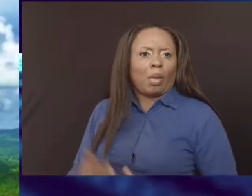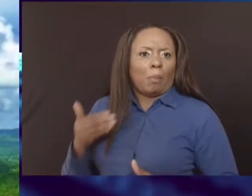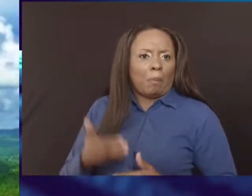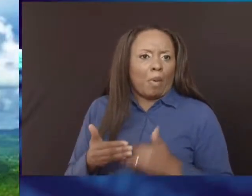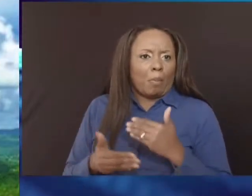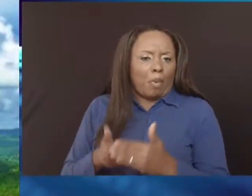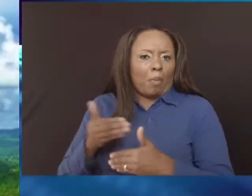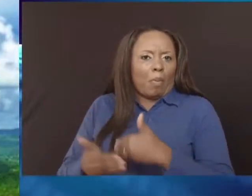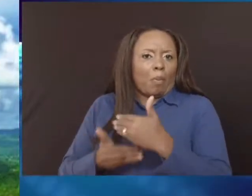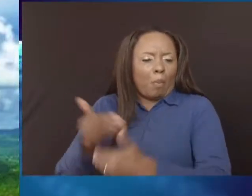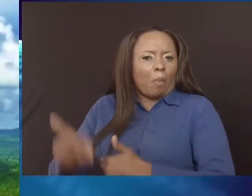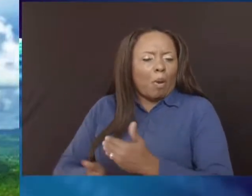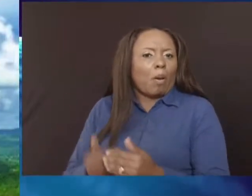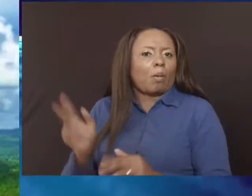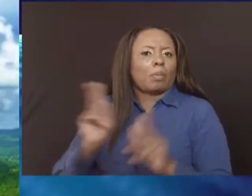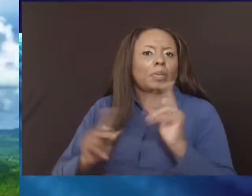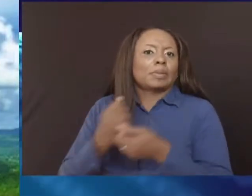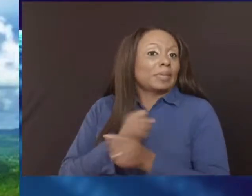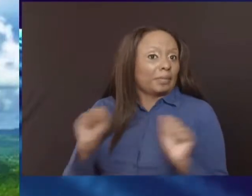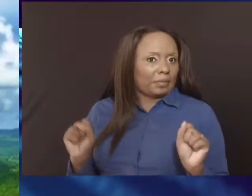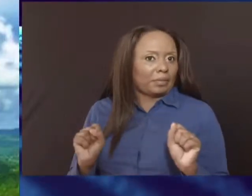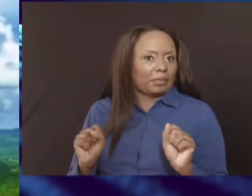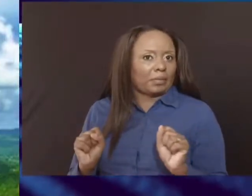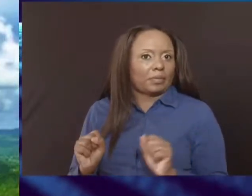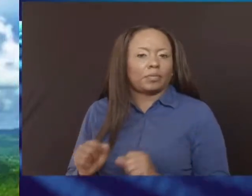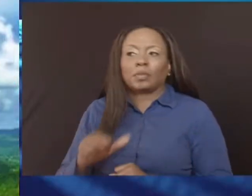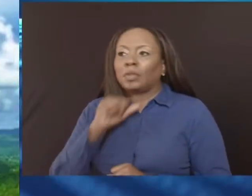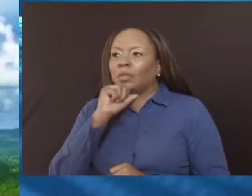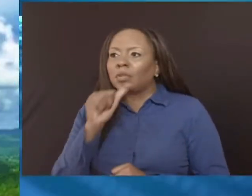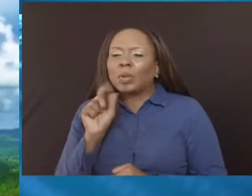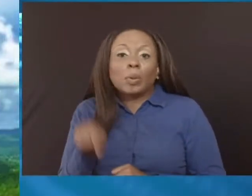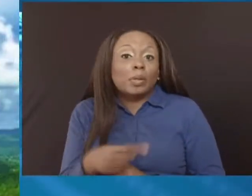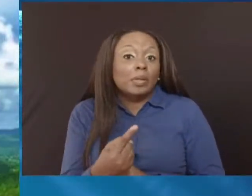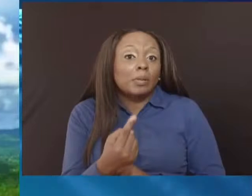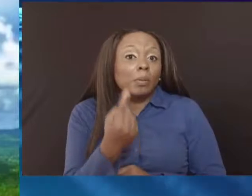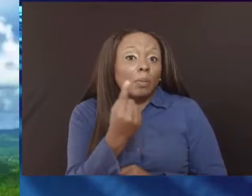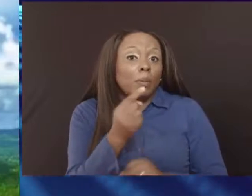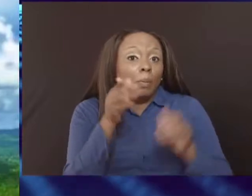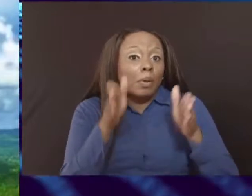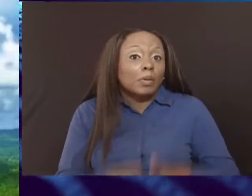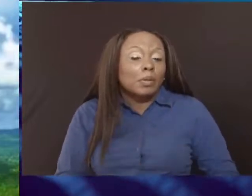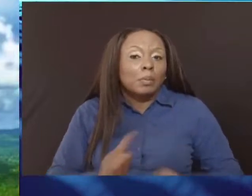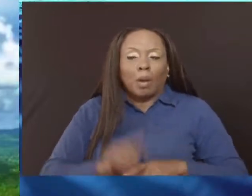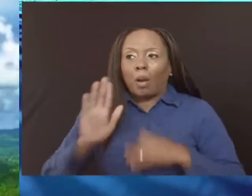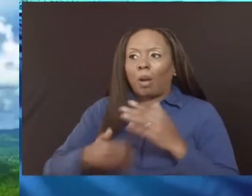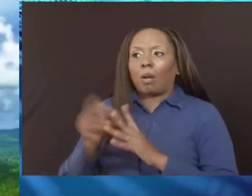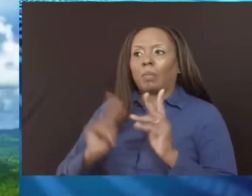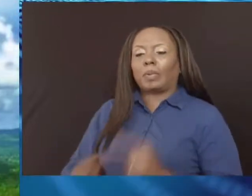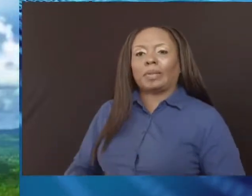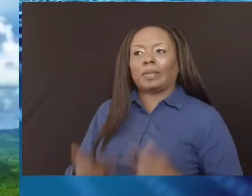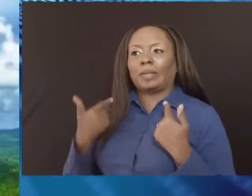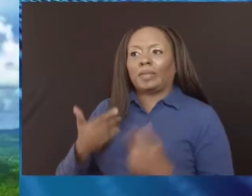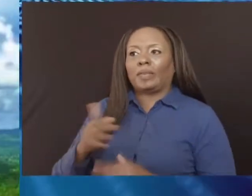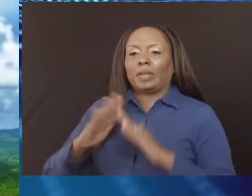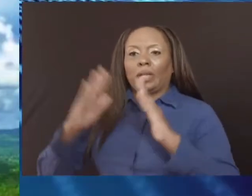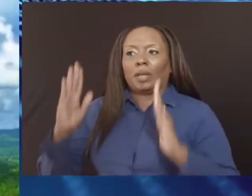way, everybody is safe. Not simply possibly that positive person, but everybody in that household.